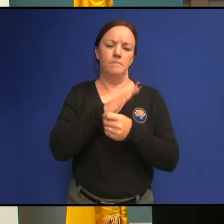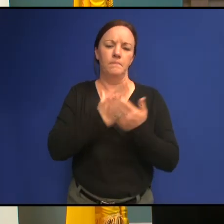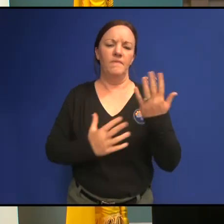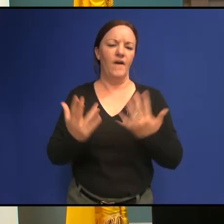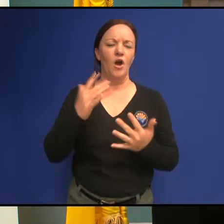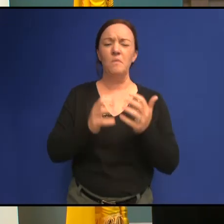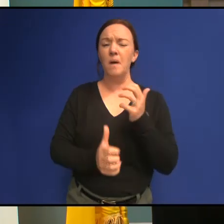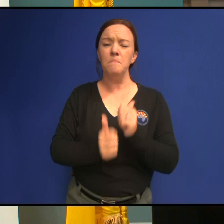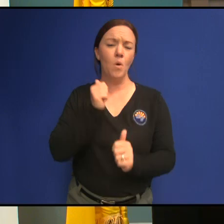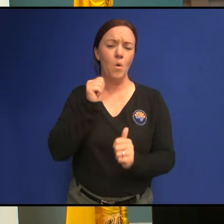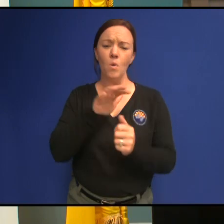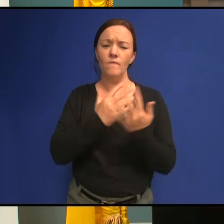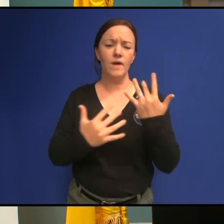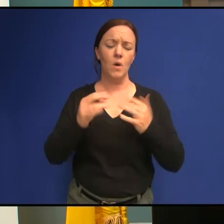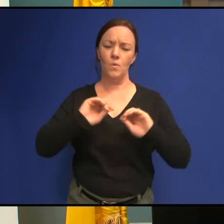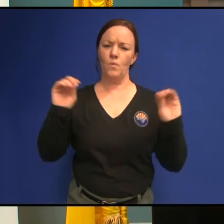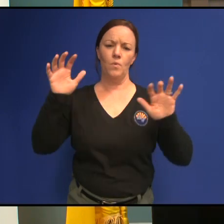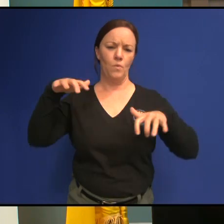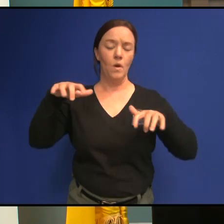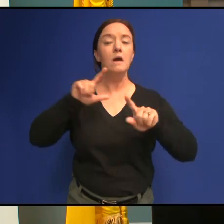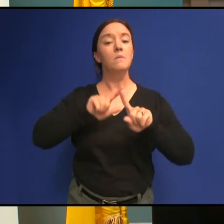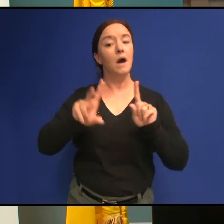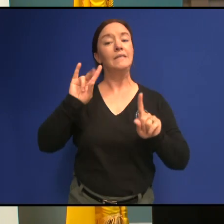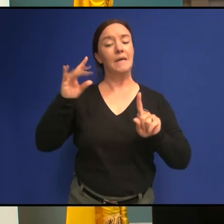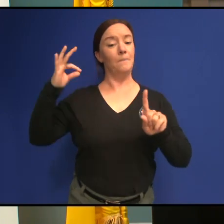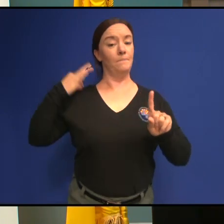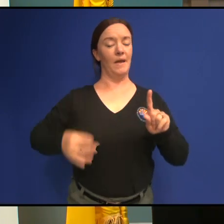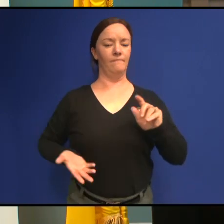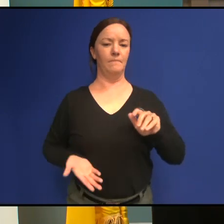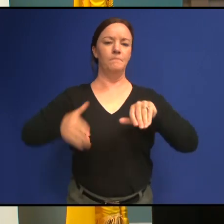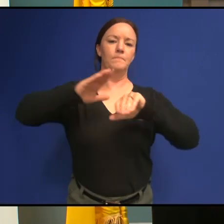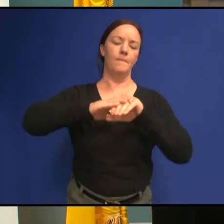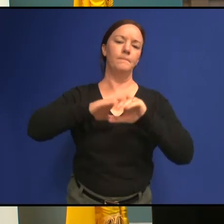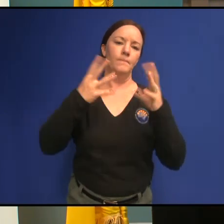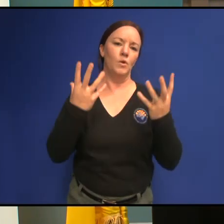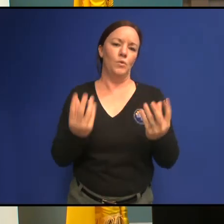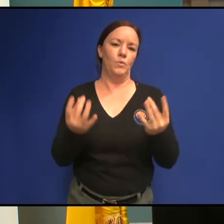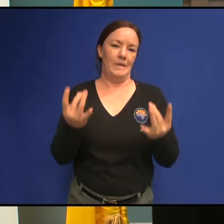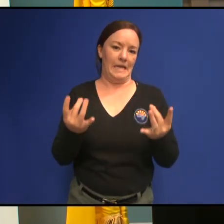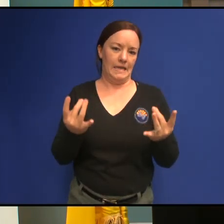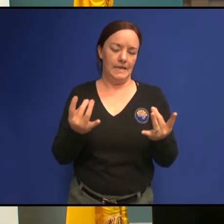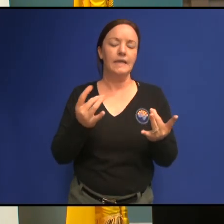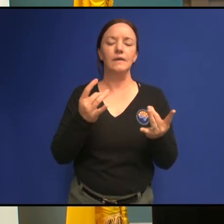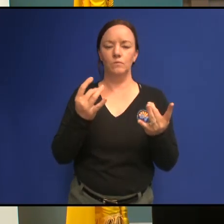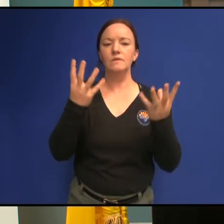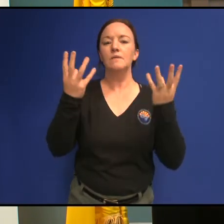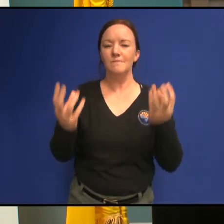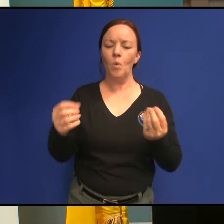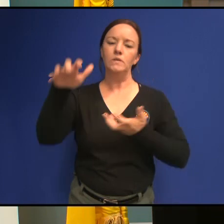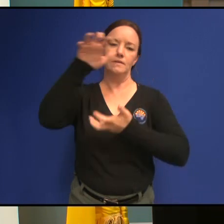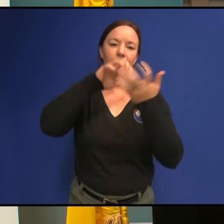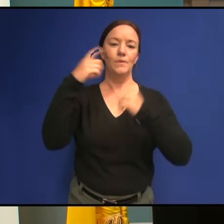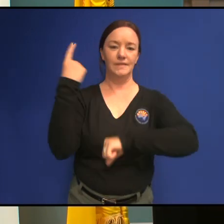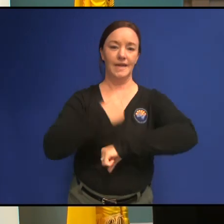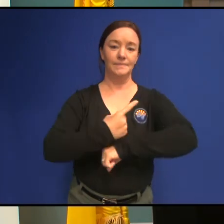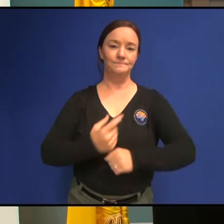that beneficial bump in relative humidity. It was a really moist and cloudy day. Let's go on now.